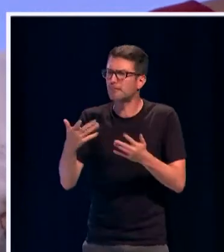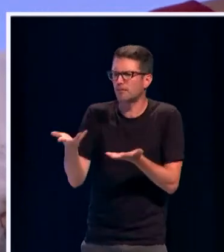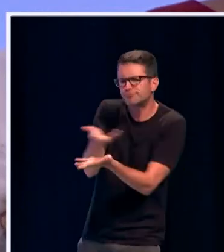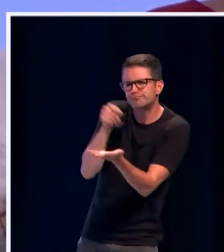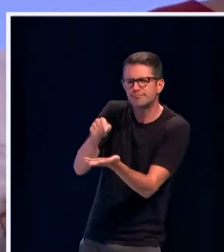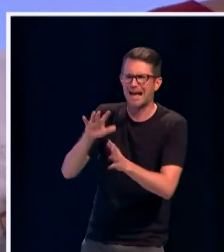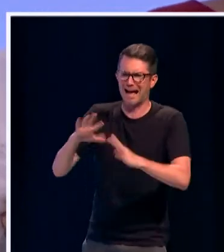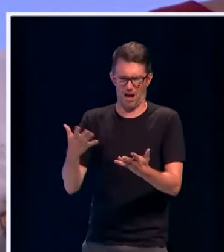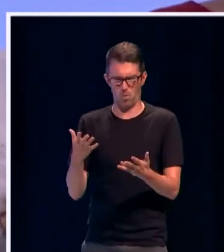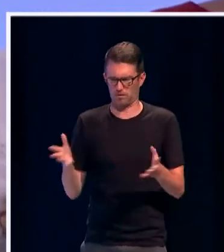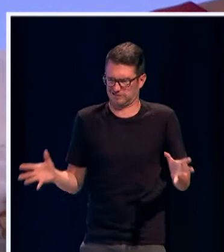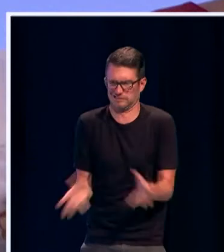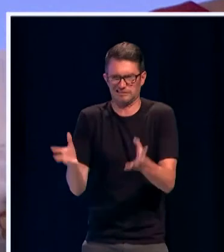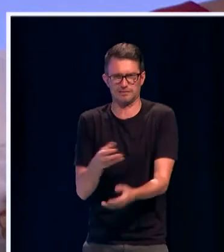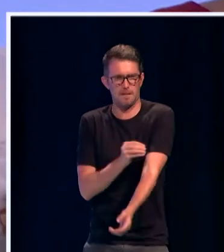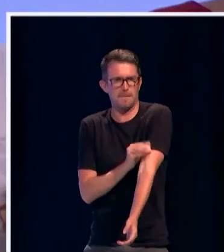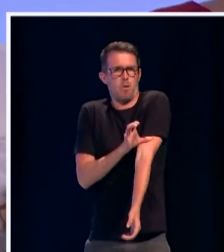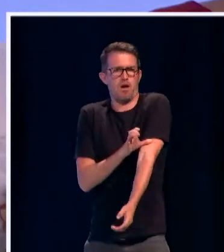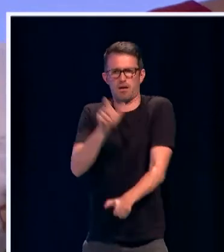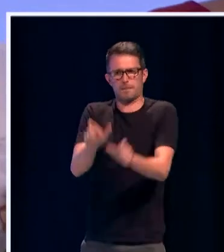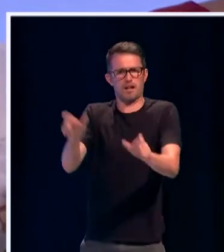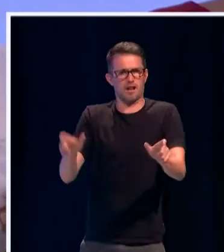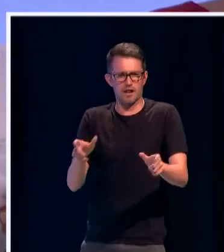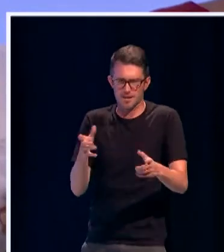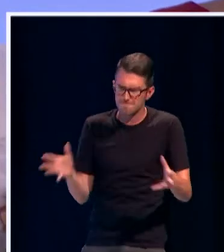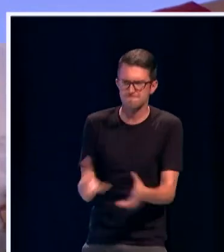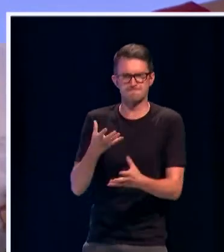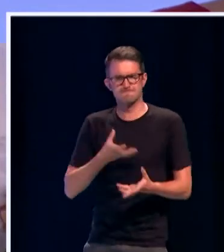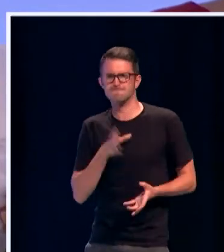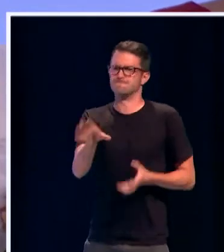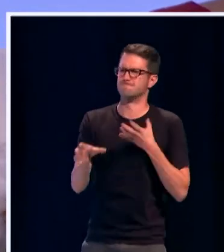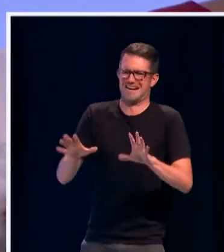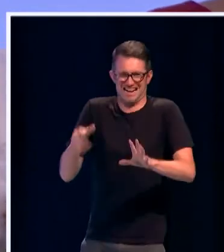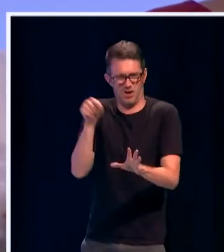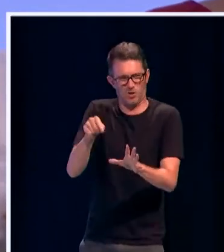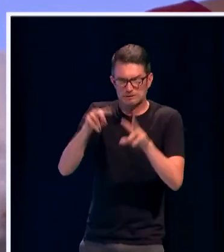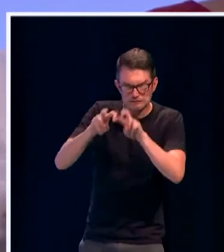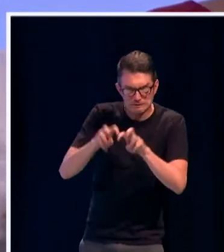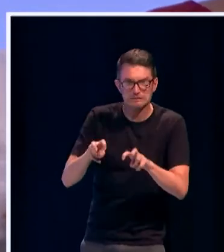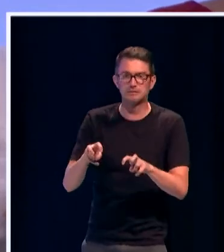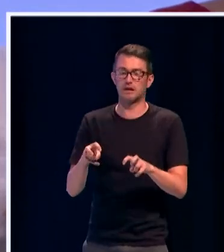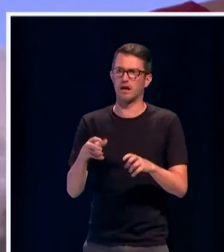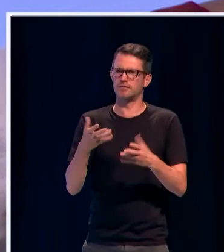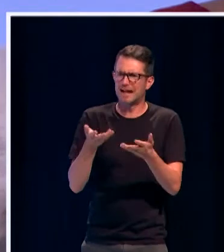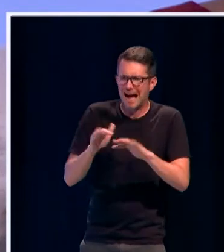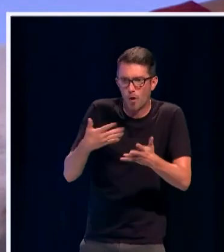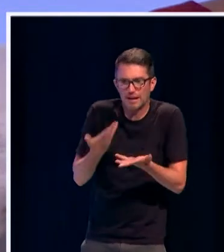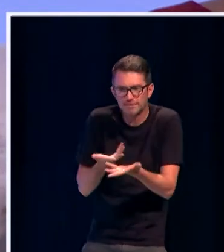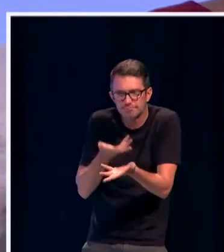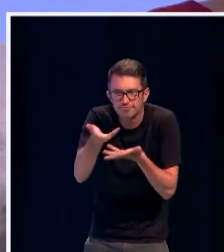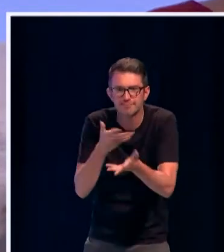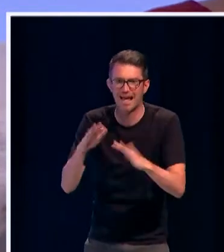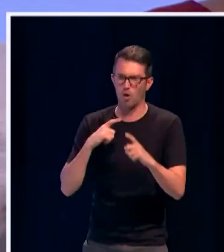powerful communication means than to have a person with disabilities speak about the